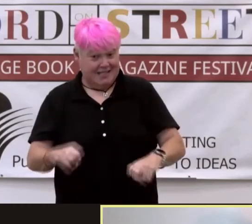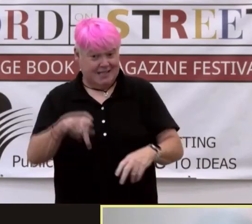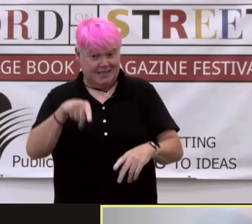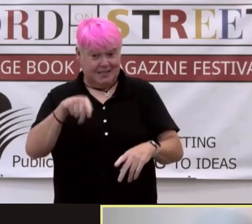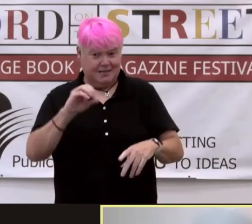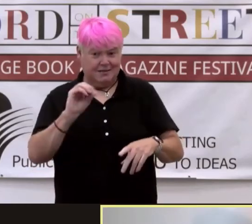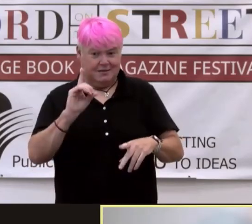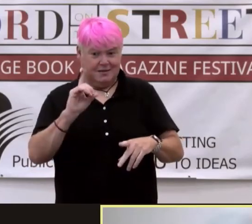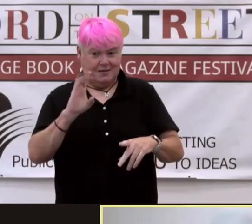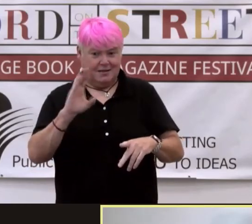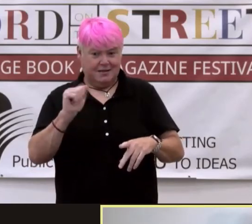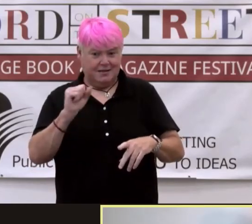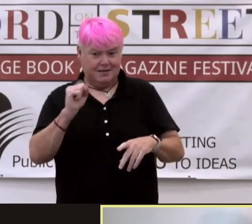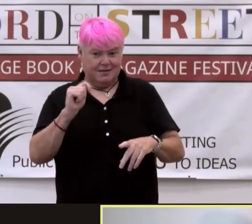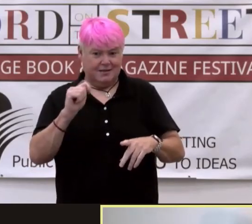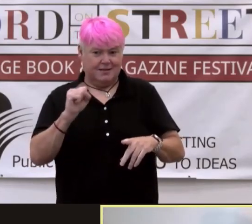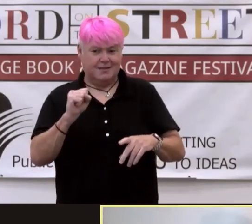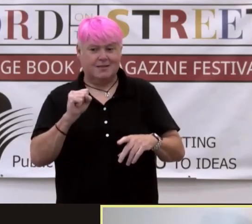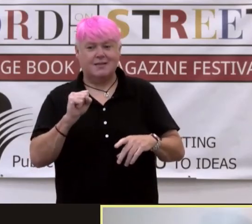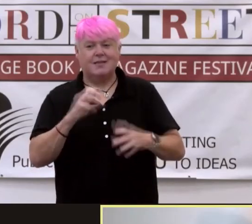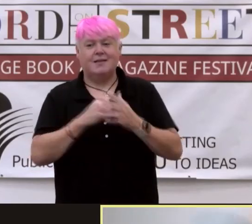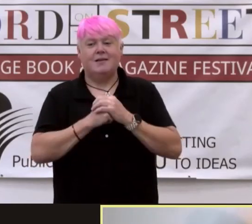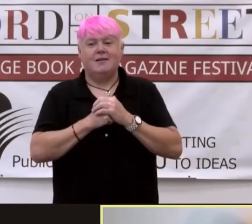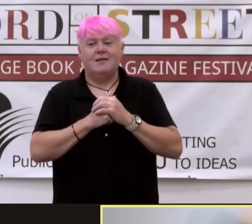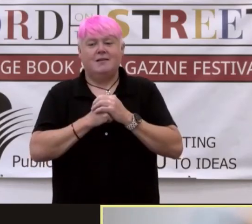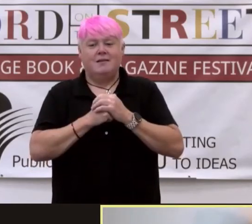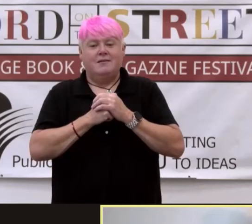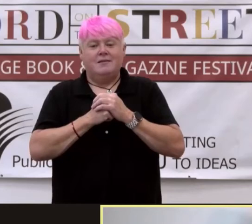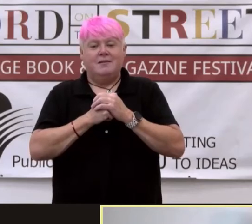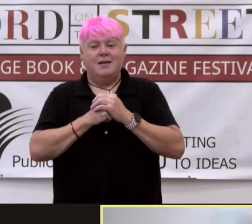always good too. Yeah, drunken conversations. Yes.